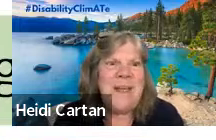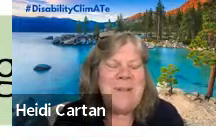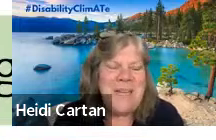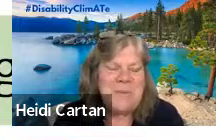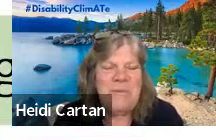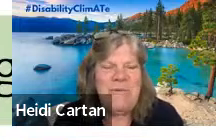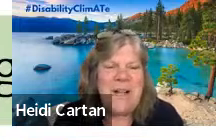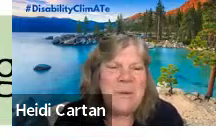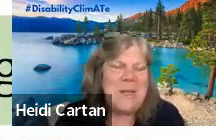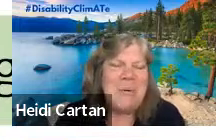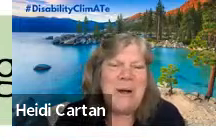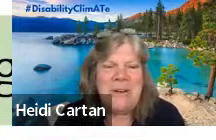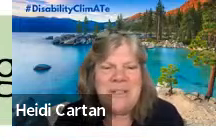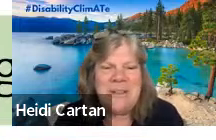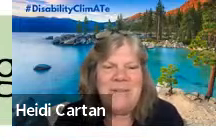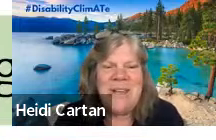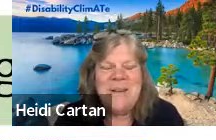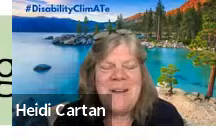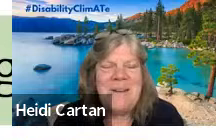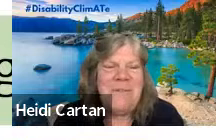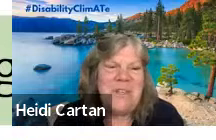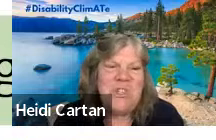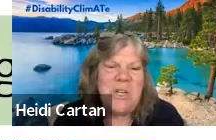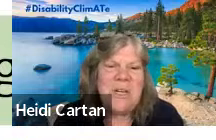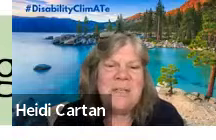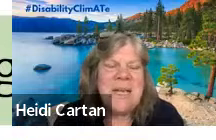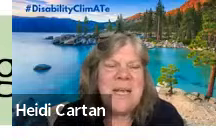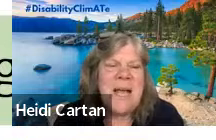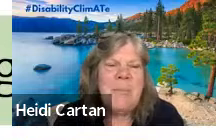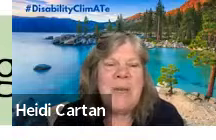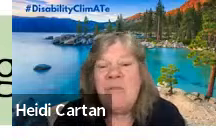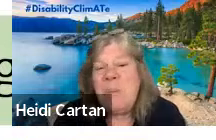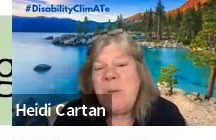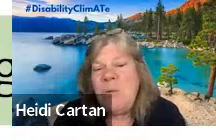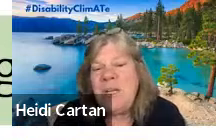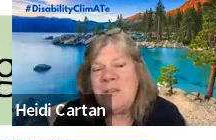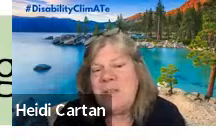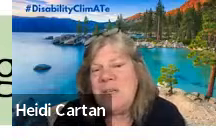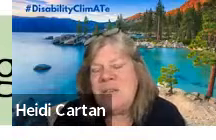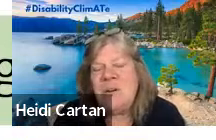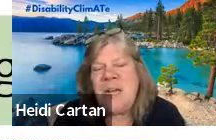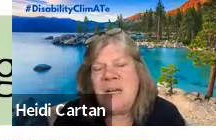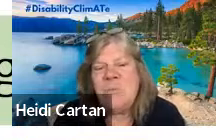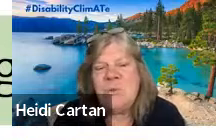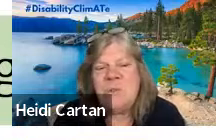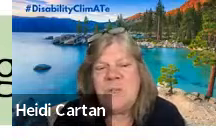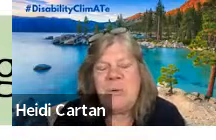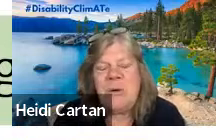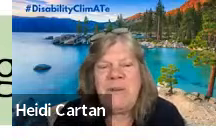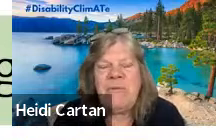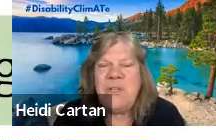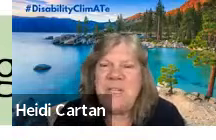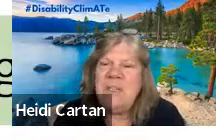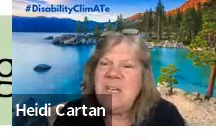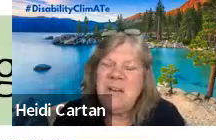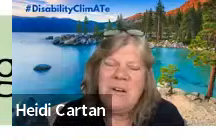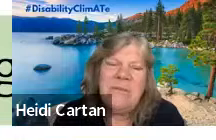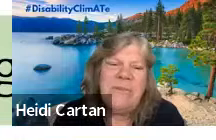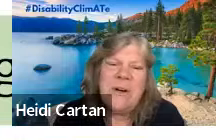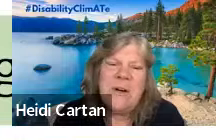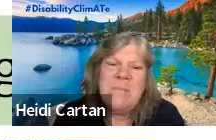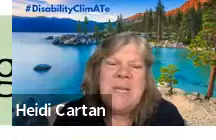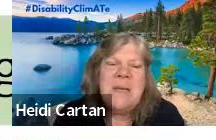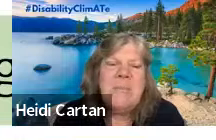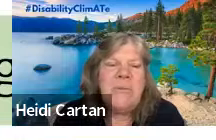whole family has been following the progress of these chicks. But everybody wins. These are animals that provide fertility